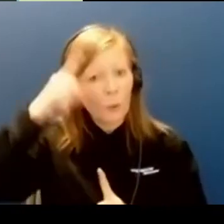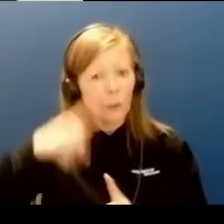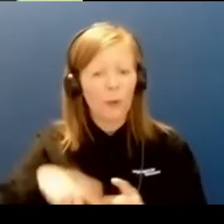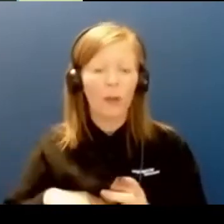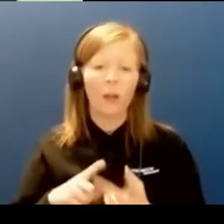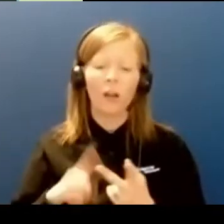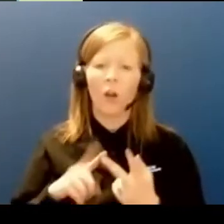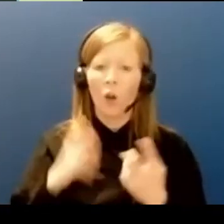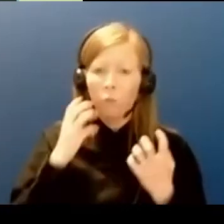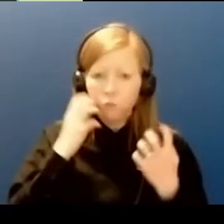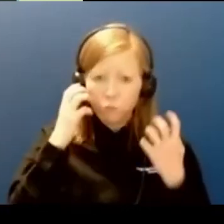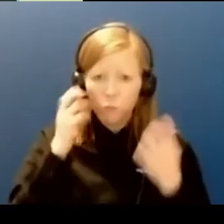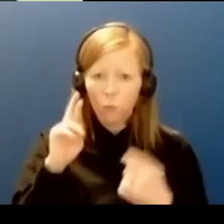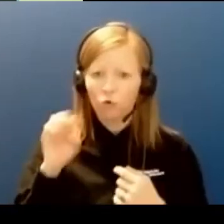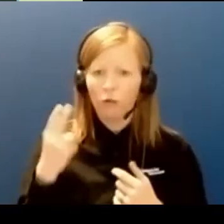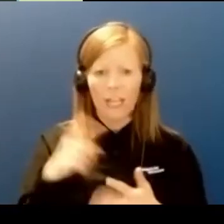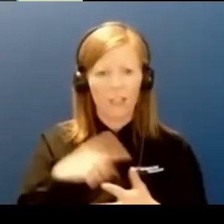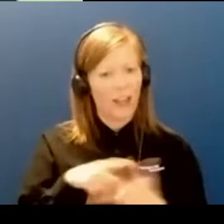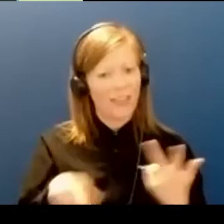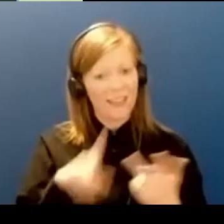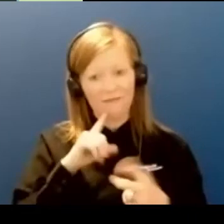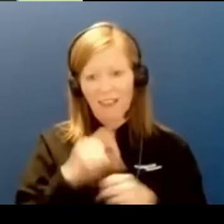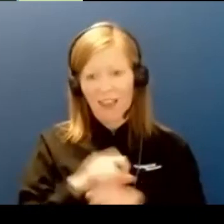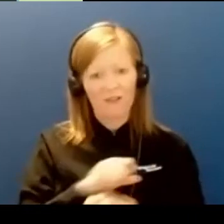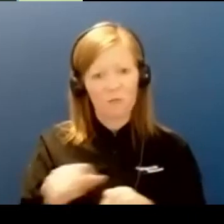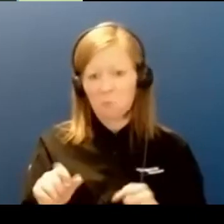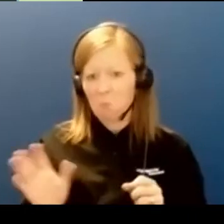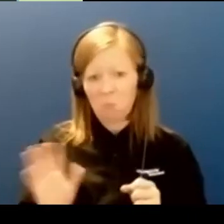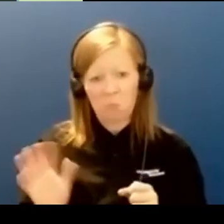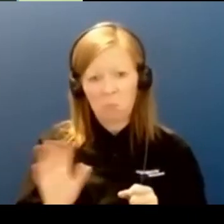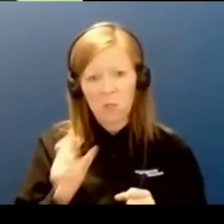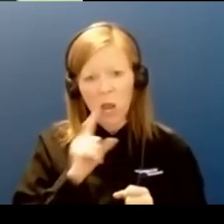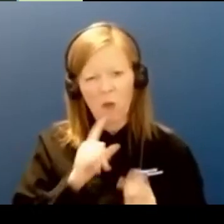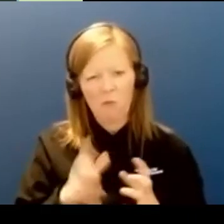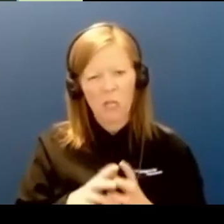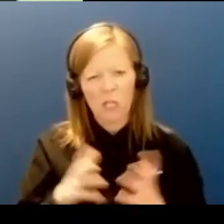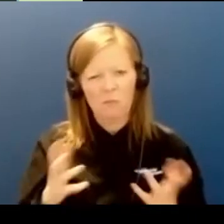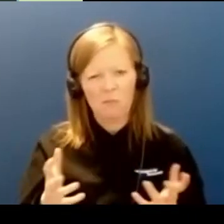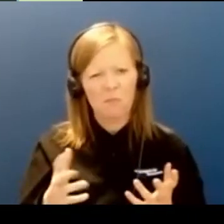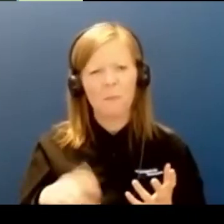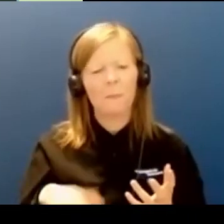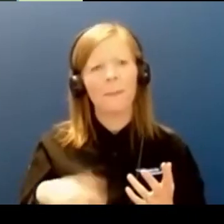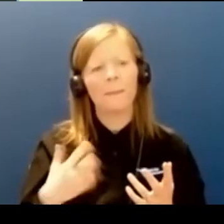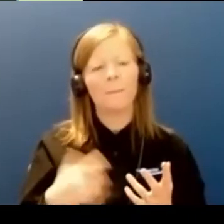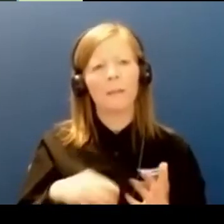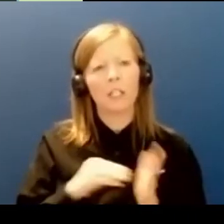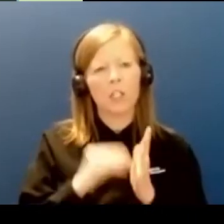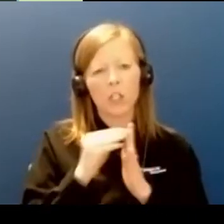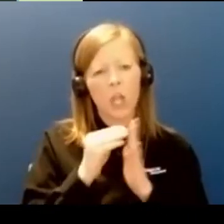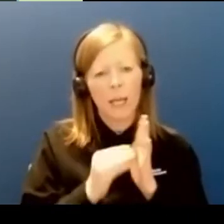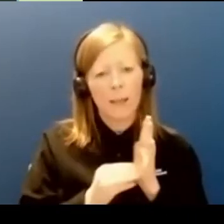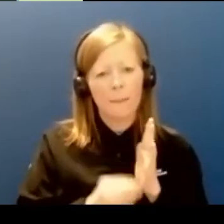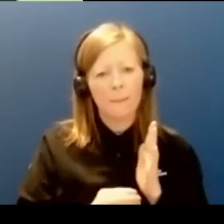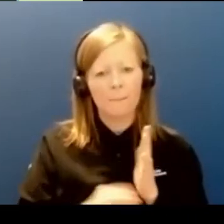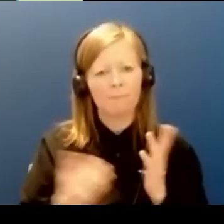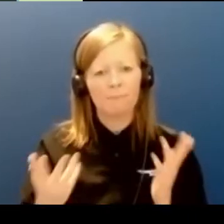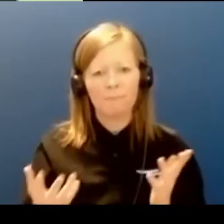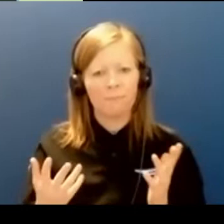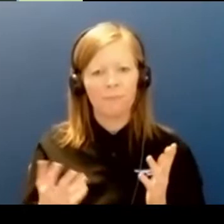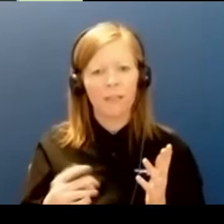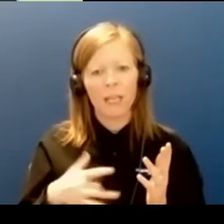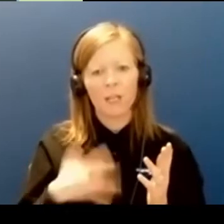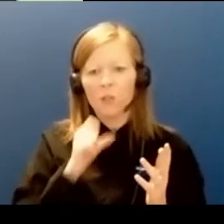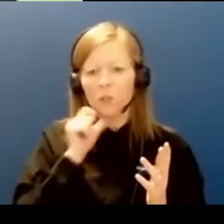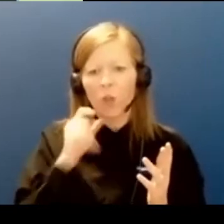Actually, these findings are not very well documented, or we don't believe that they are closely associated